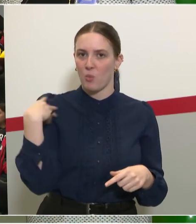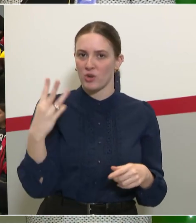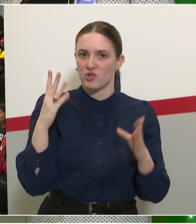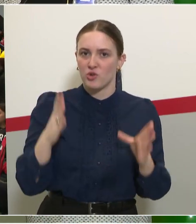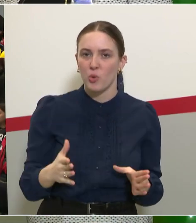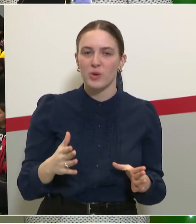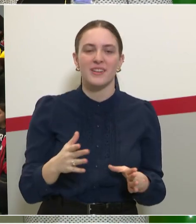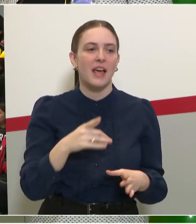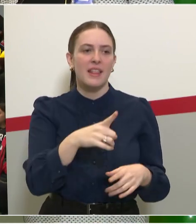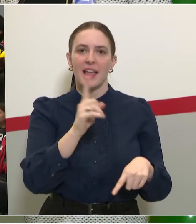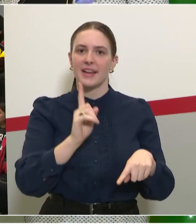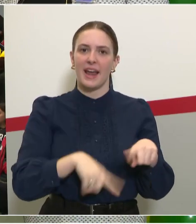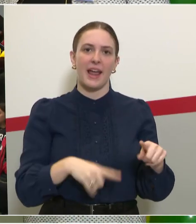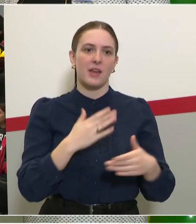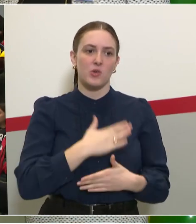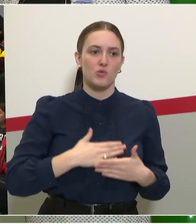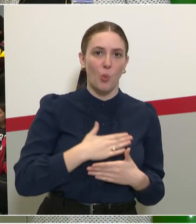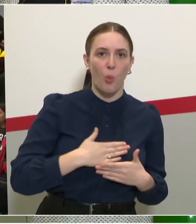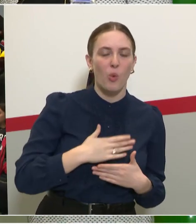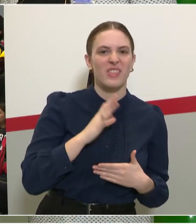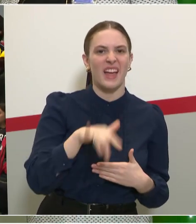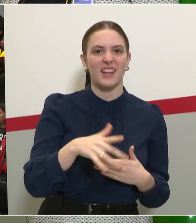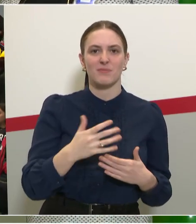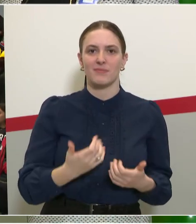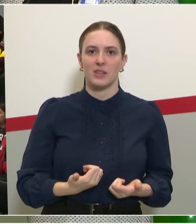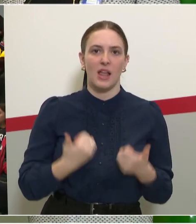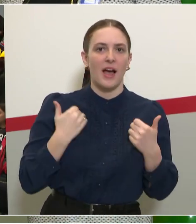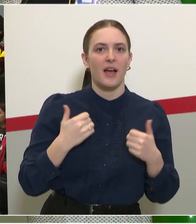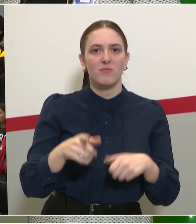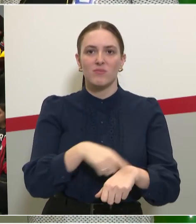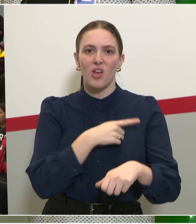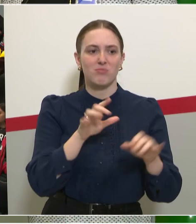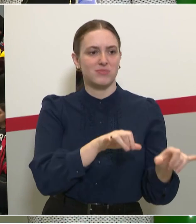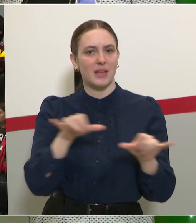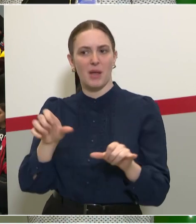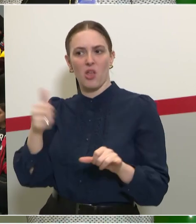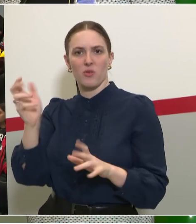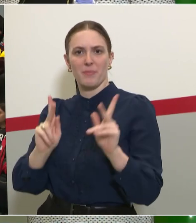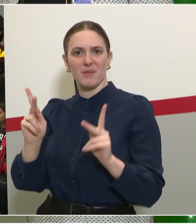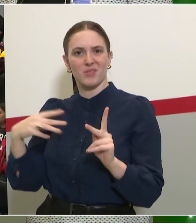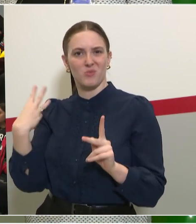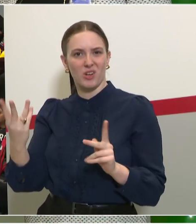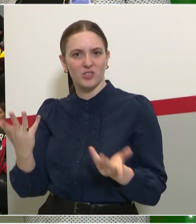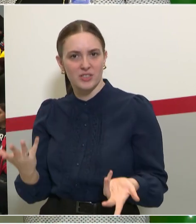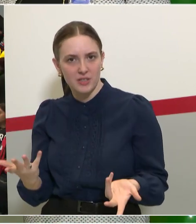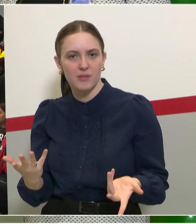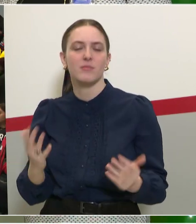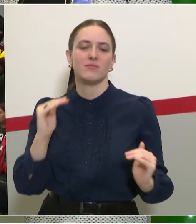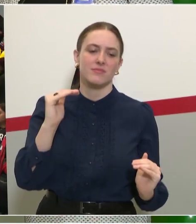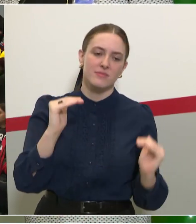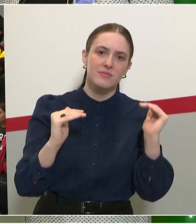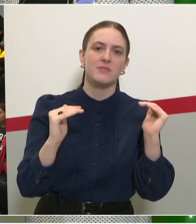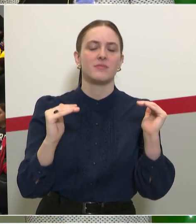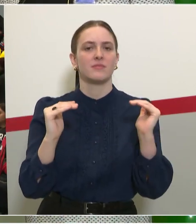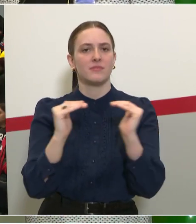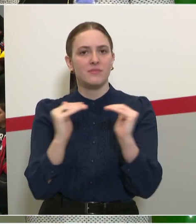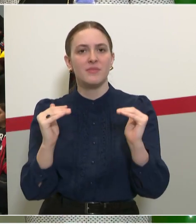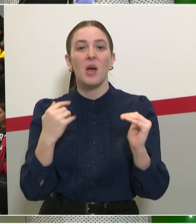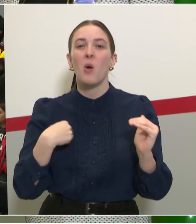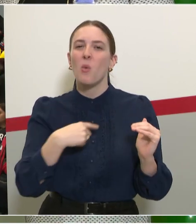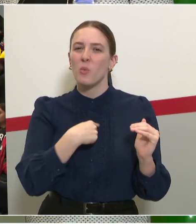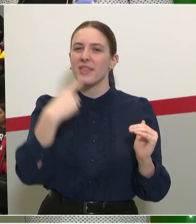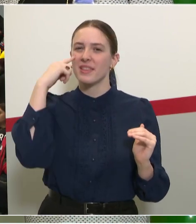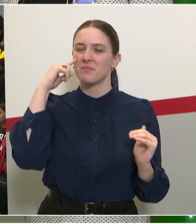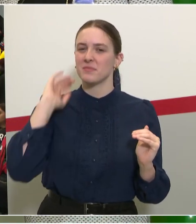the longevity that our counterparts enjoy in Washington, D.C. We think it is our